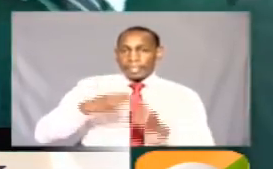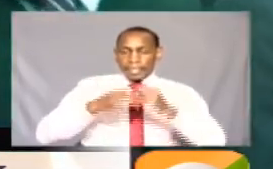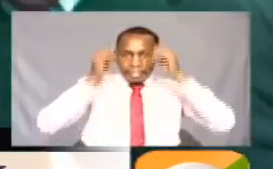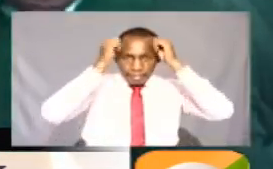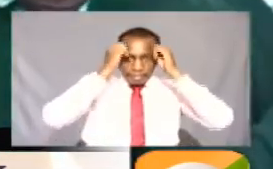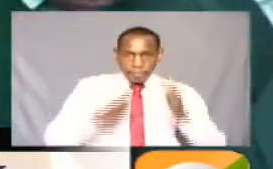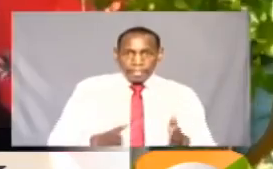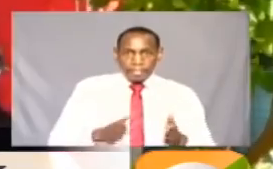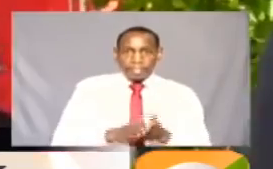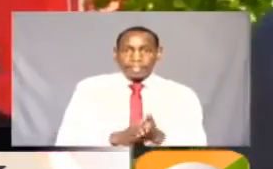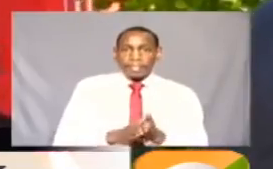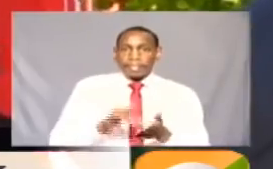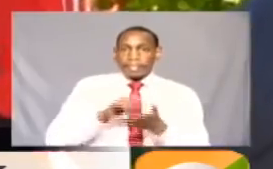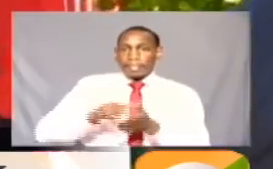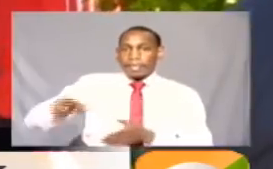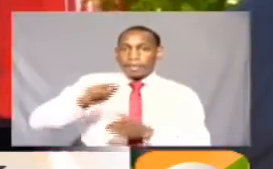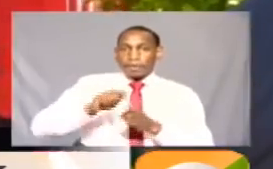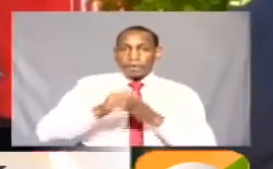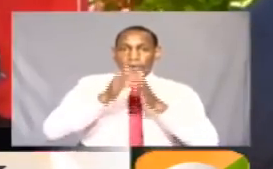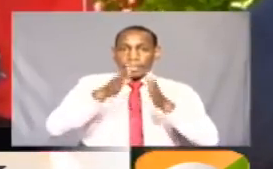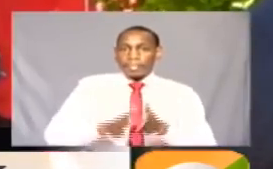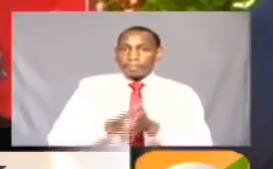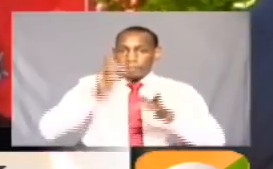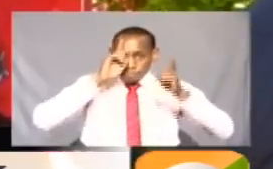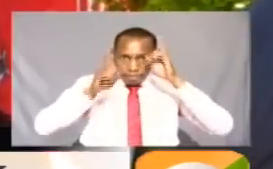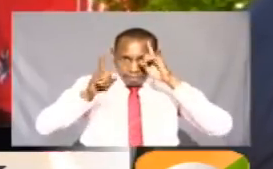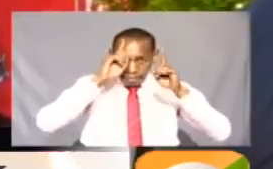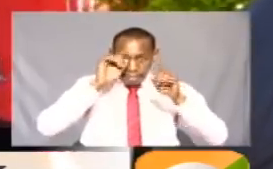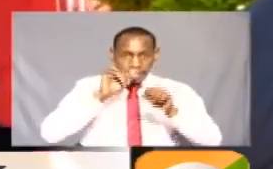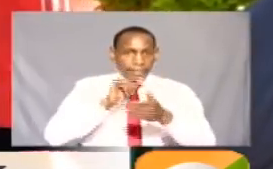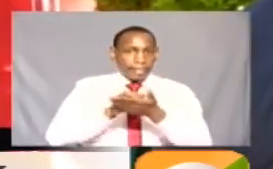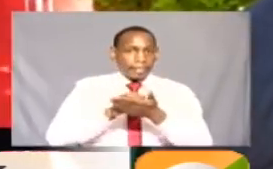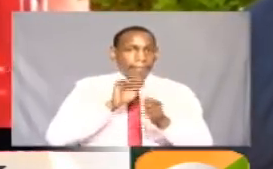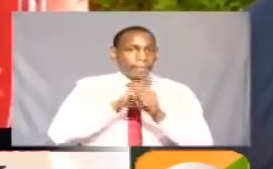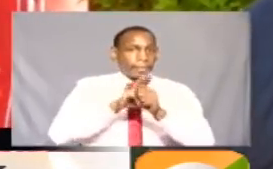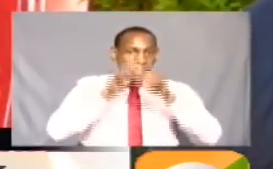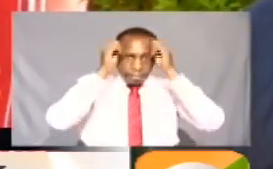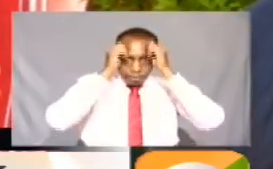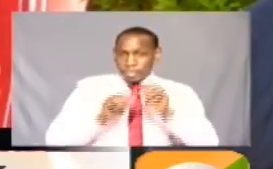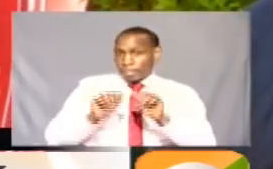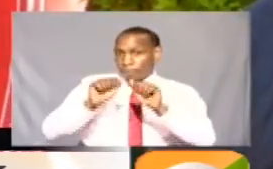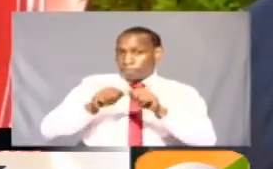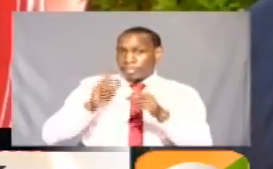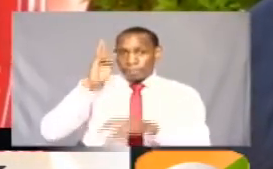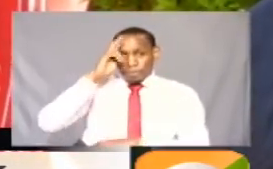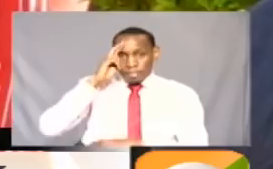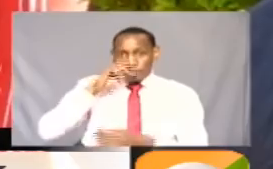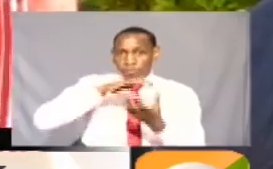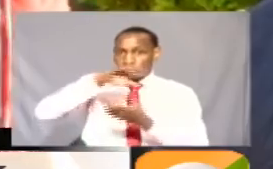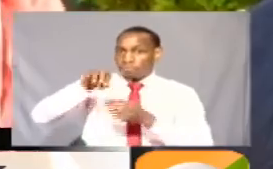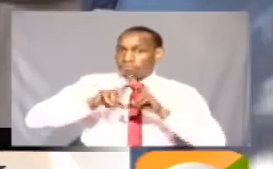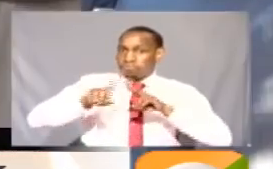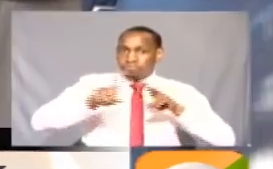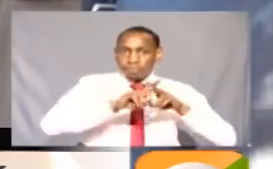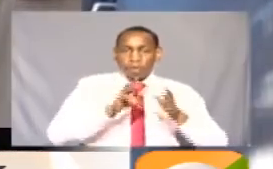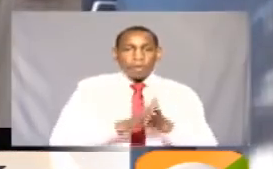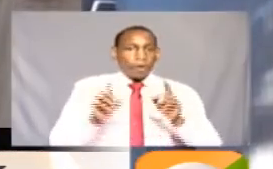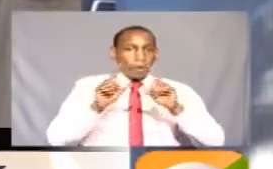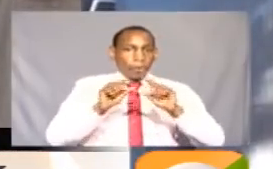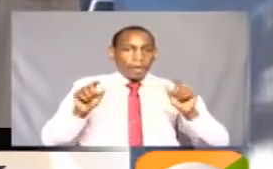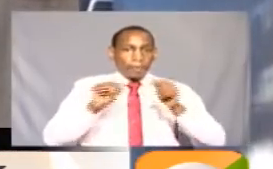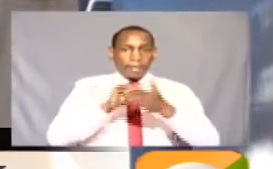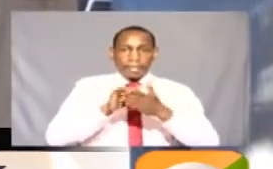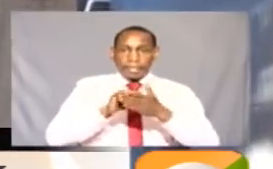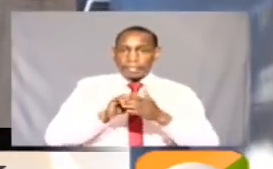pupils, prompting local leaders to speculate that the huge number may have been a possible cause of the stampede. Claims dismissed